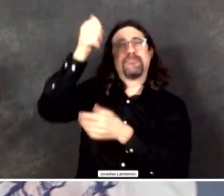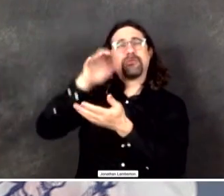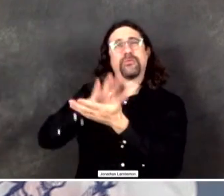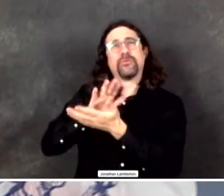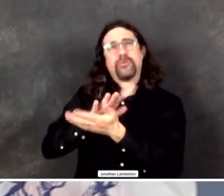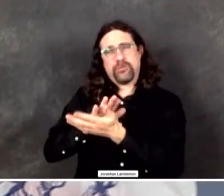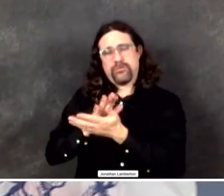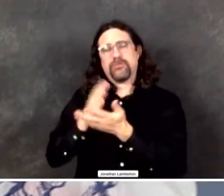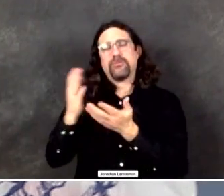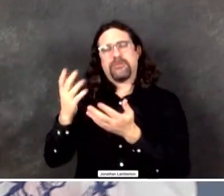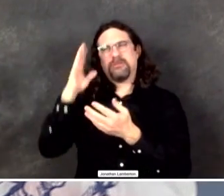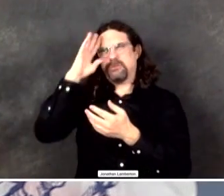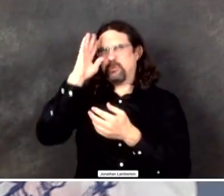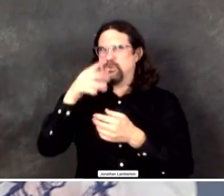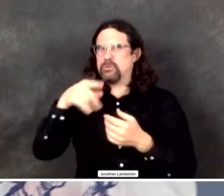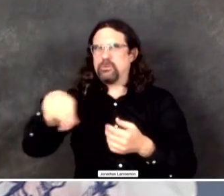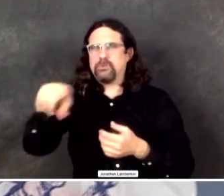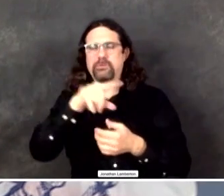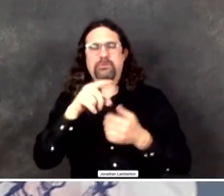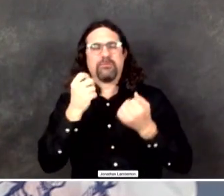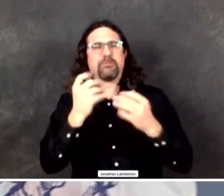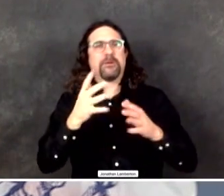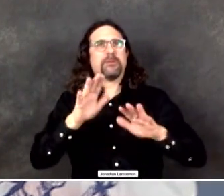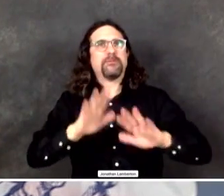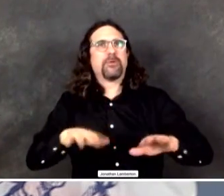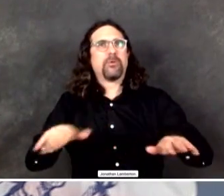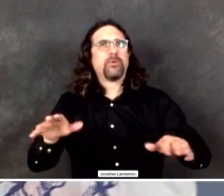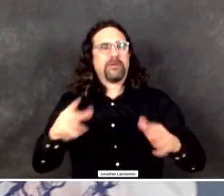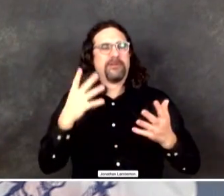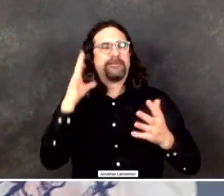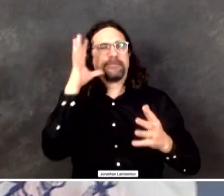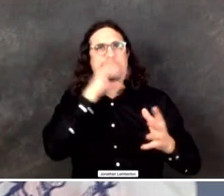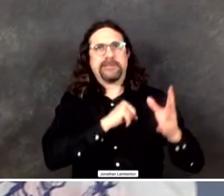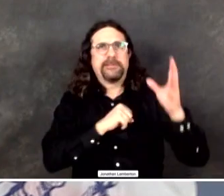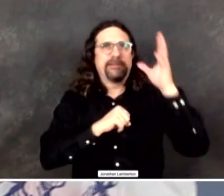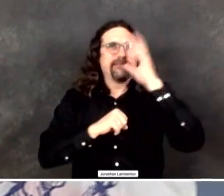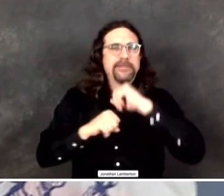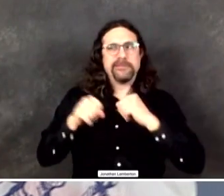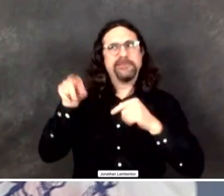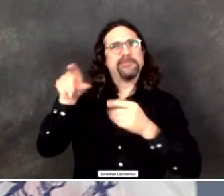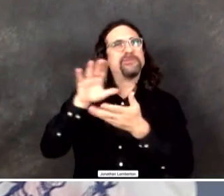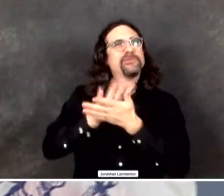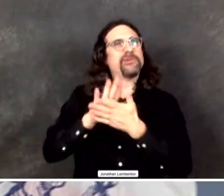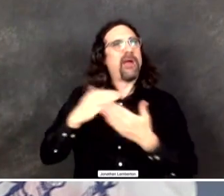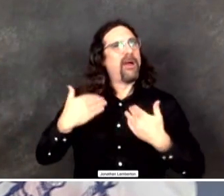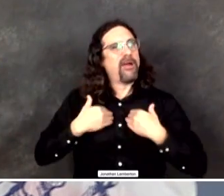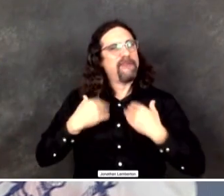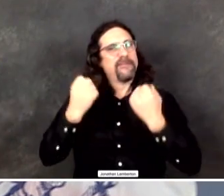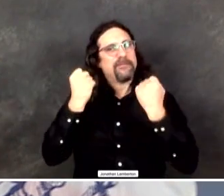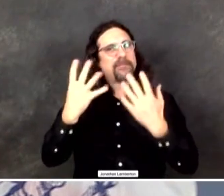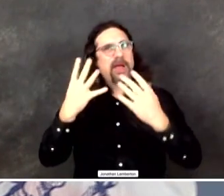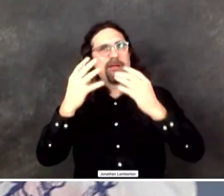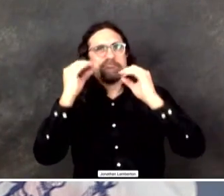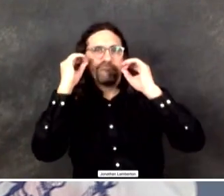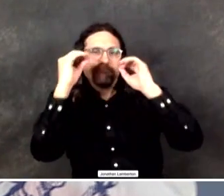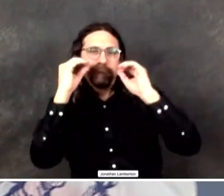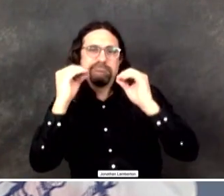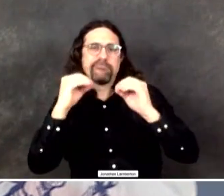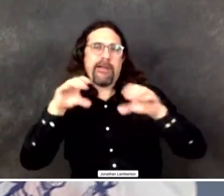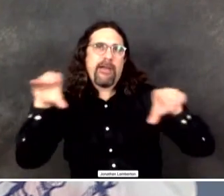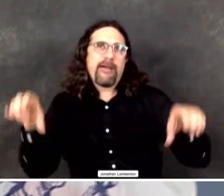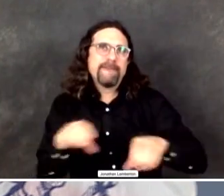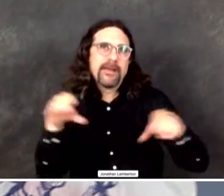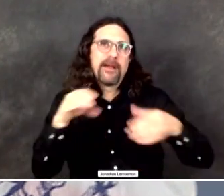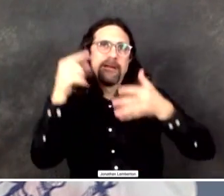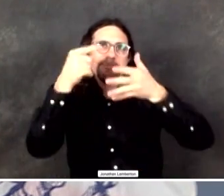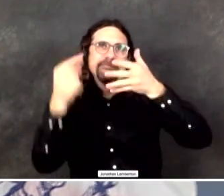been more and more sure every day that keeping this policy,